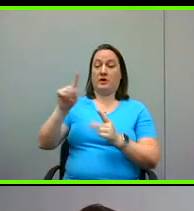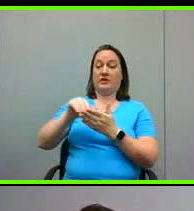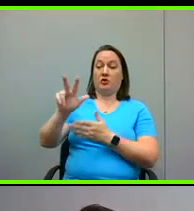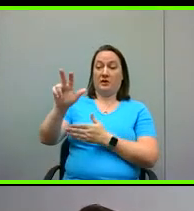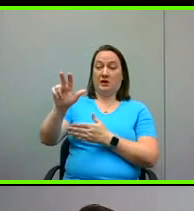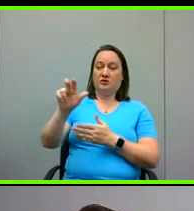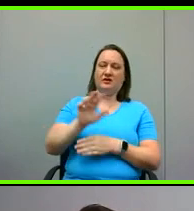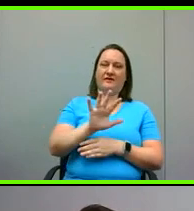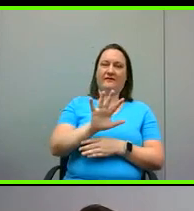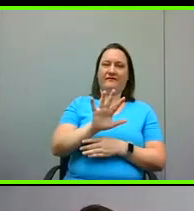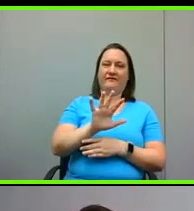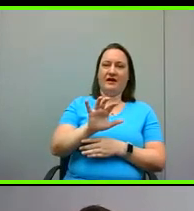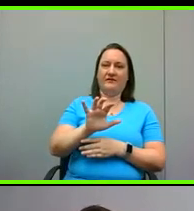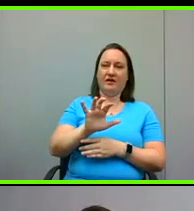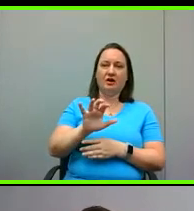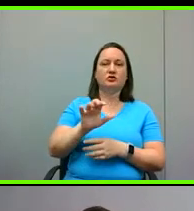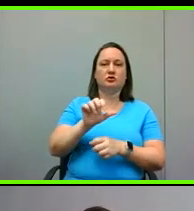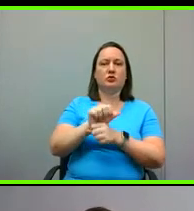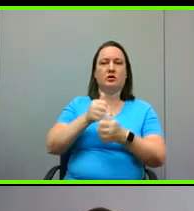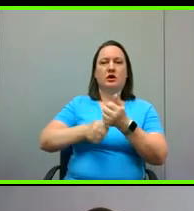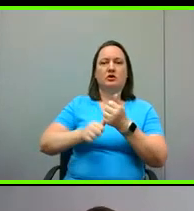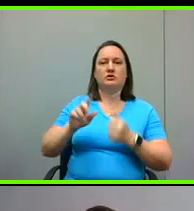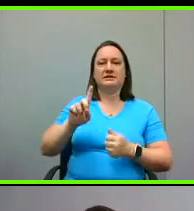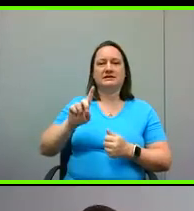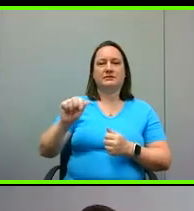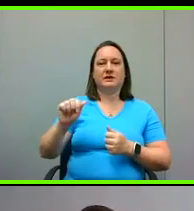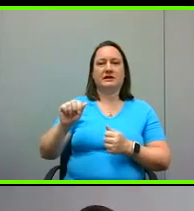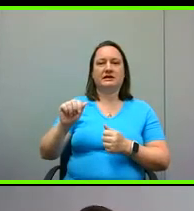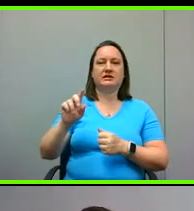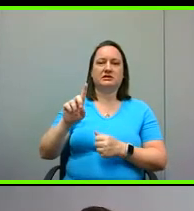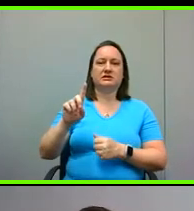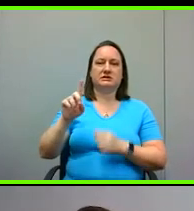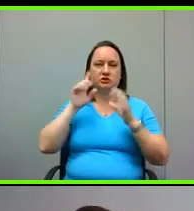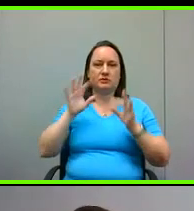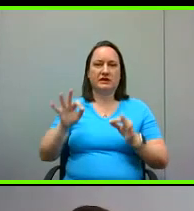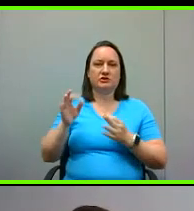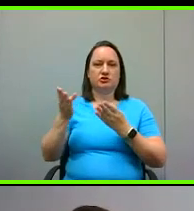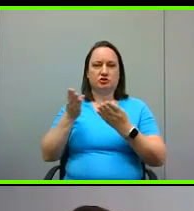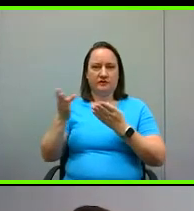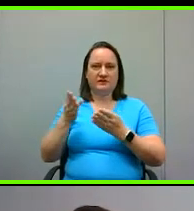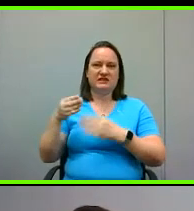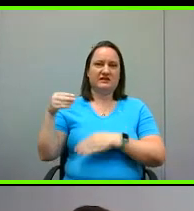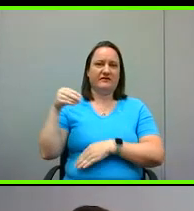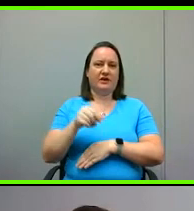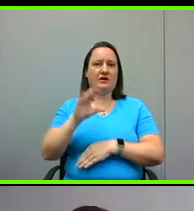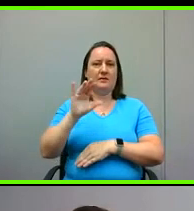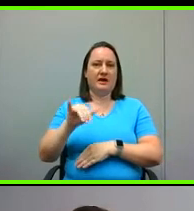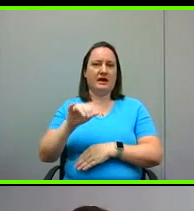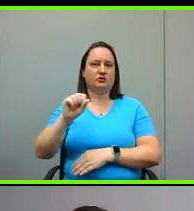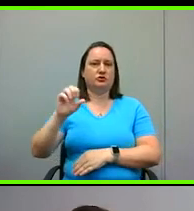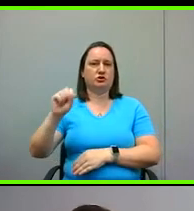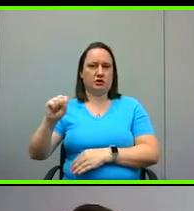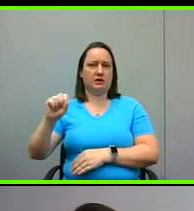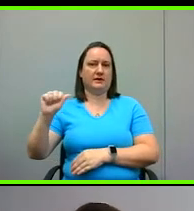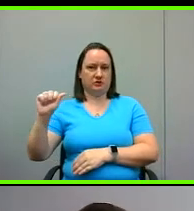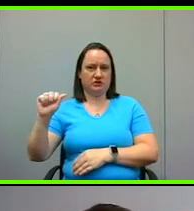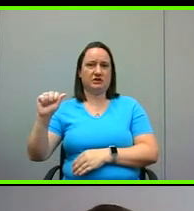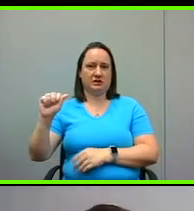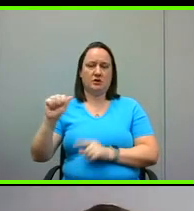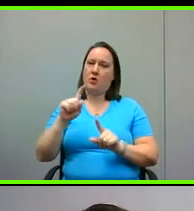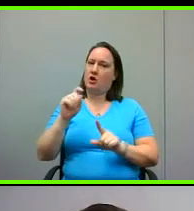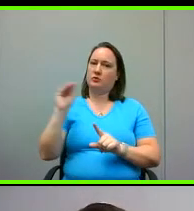disability determination services, so that they're funded through the Social Security Administration. They're 100% funded by the Social Security